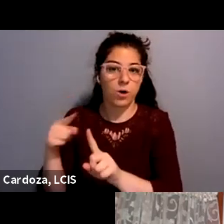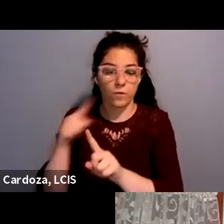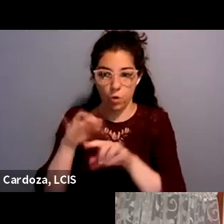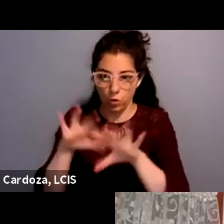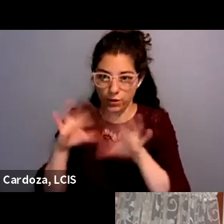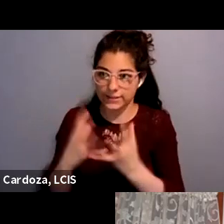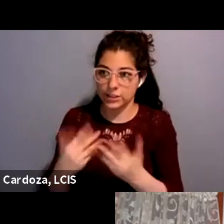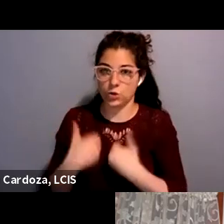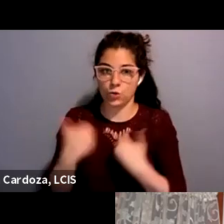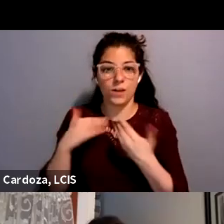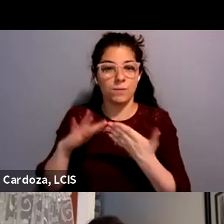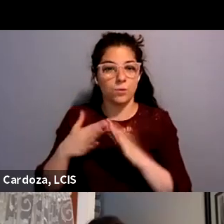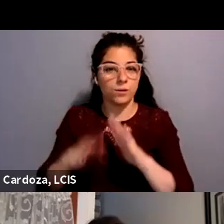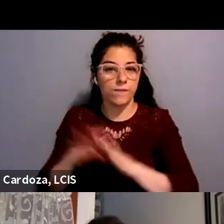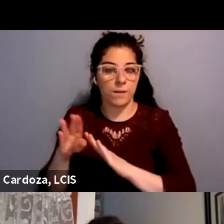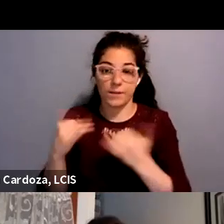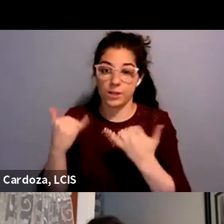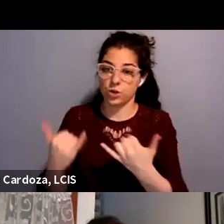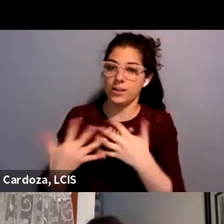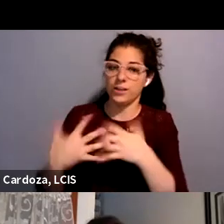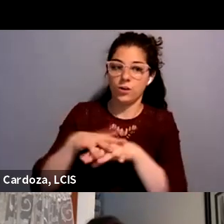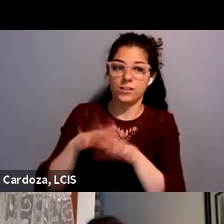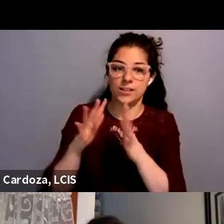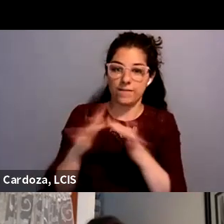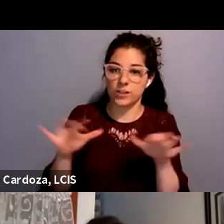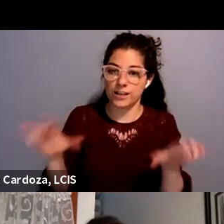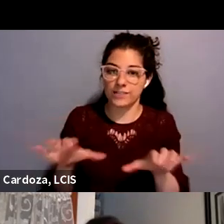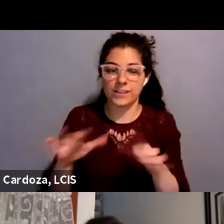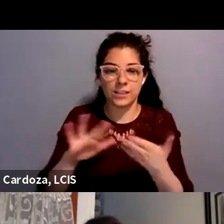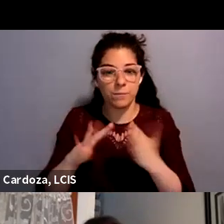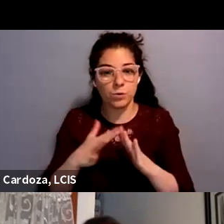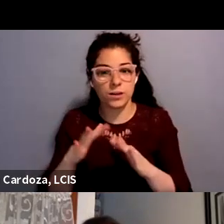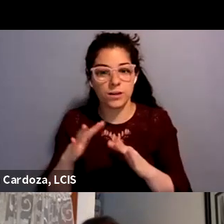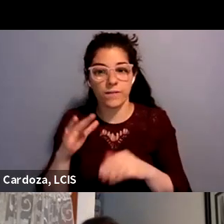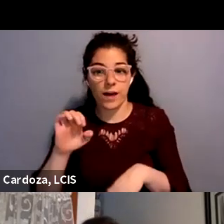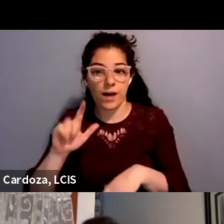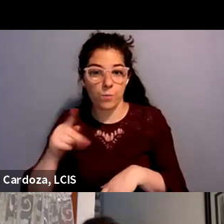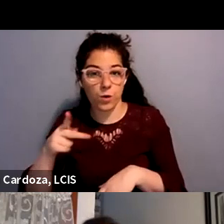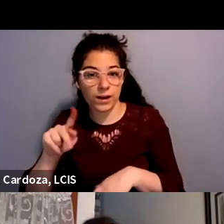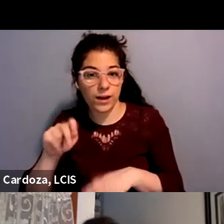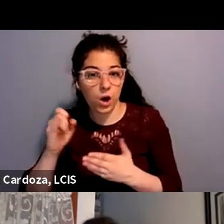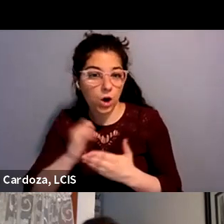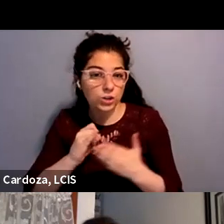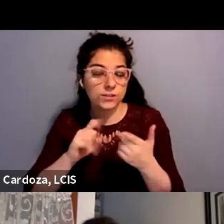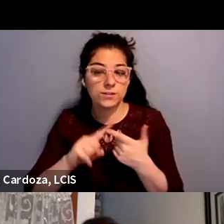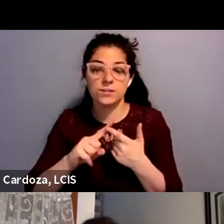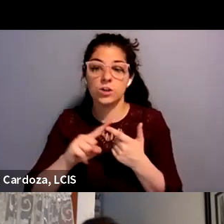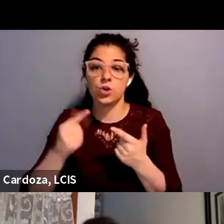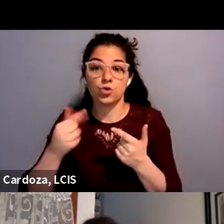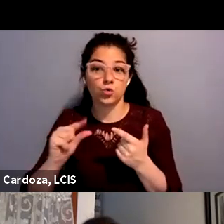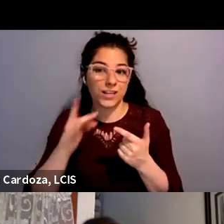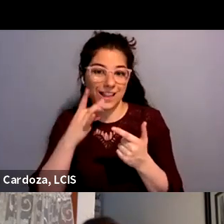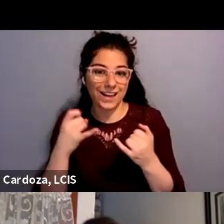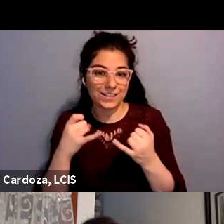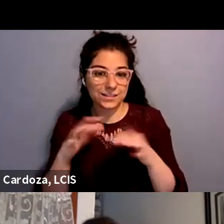community development. It currently integrates the diverse activities and community campaigns of El Puente Arts, the El Puente Green Light District, a